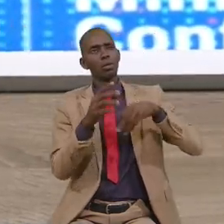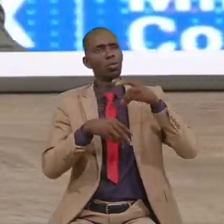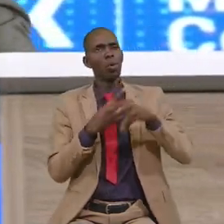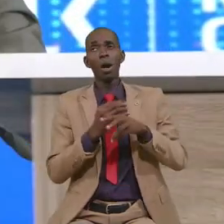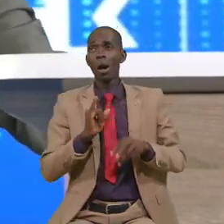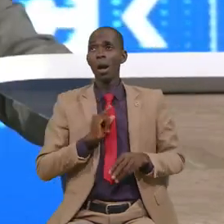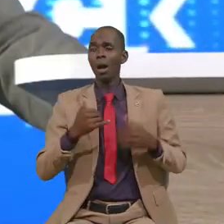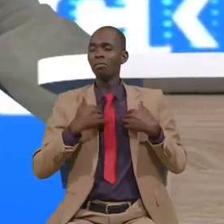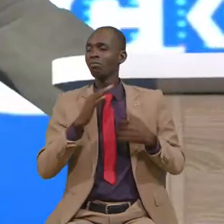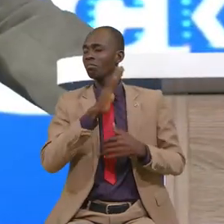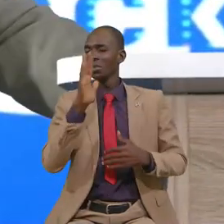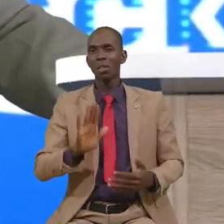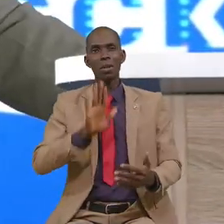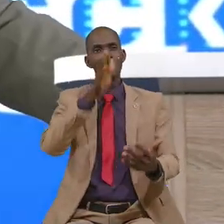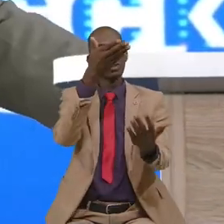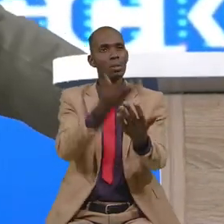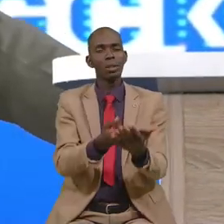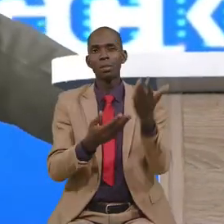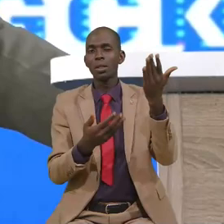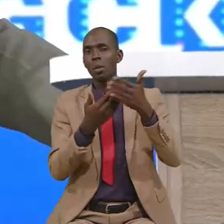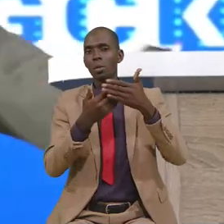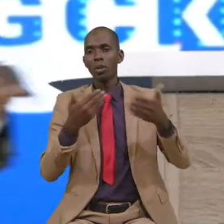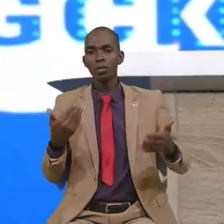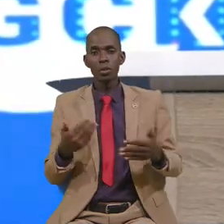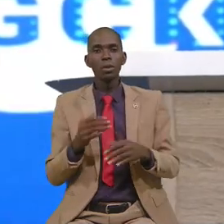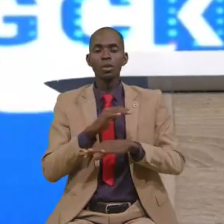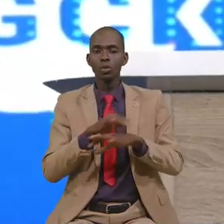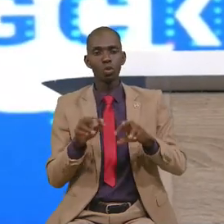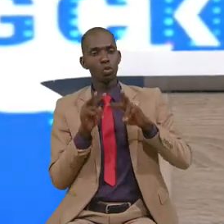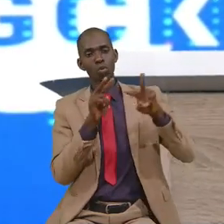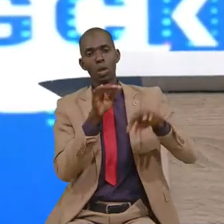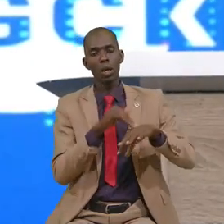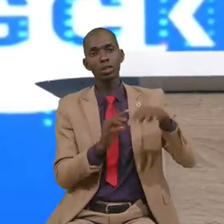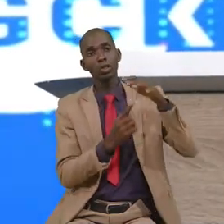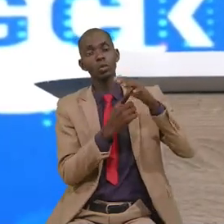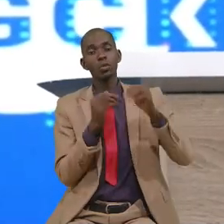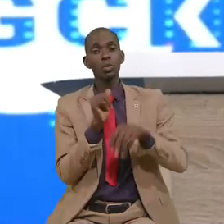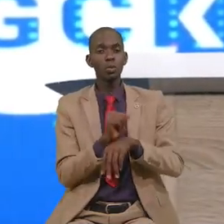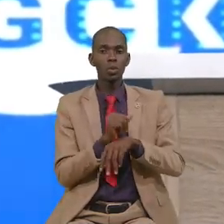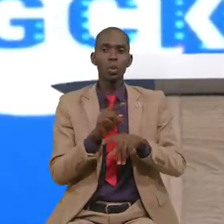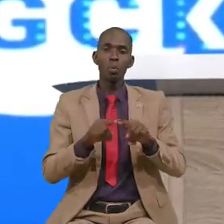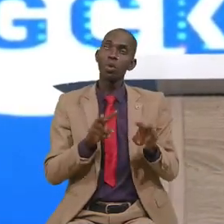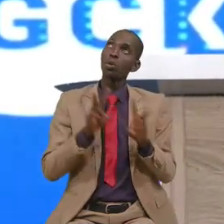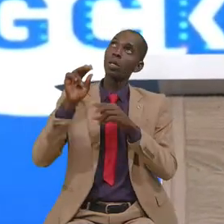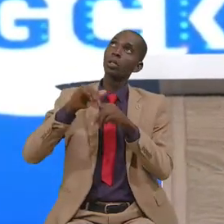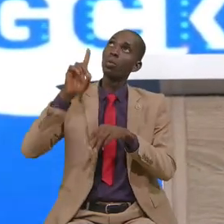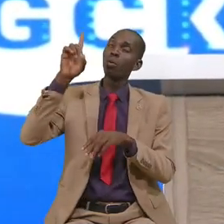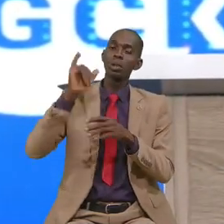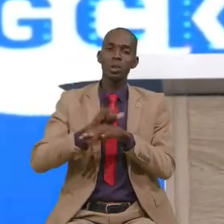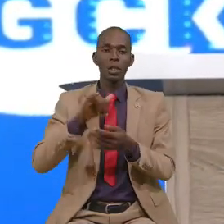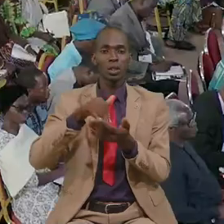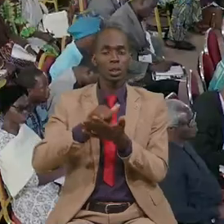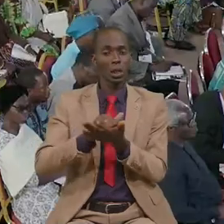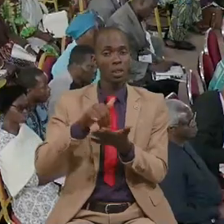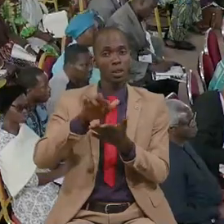place before. Don't look at that. Look at the one who is sending. Be submissive unto him. Power will come through